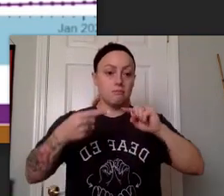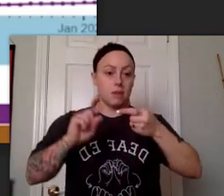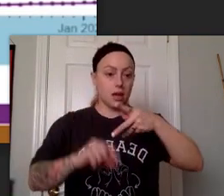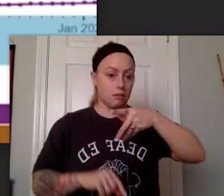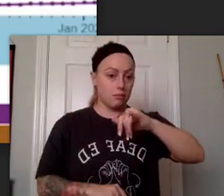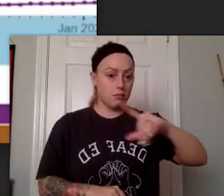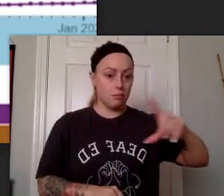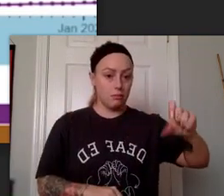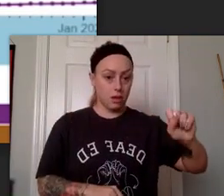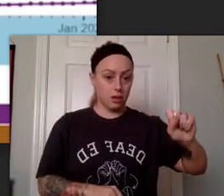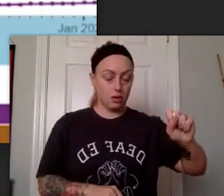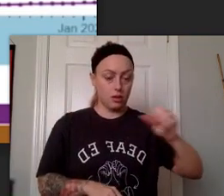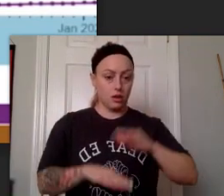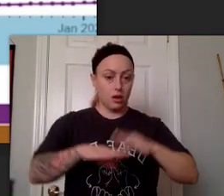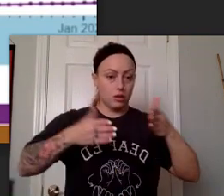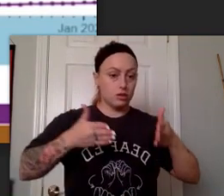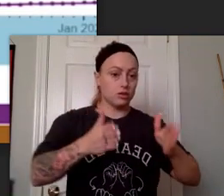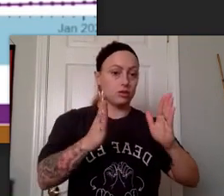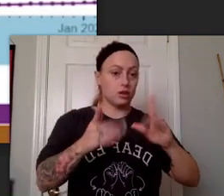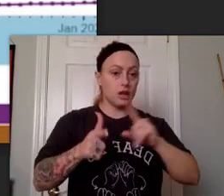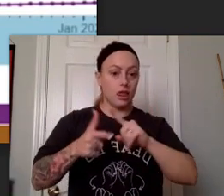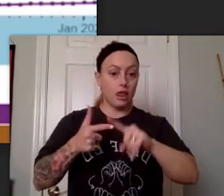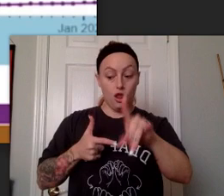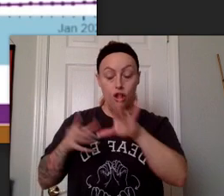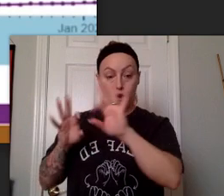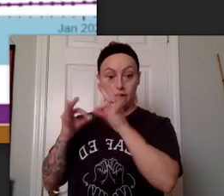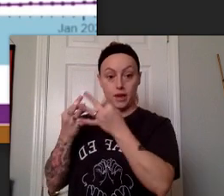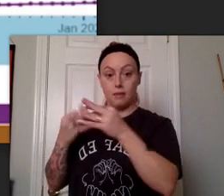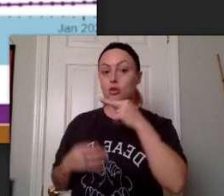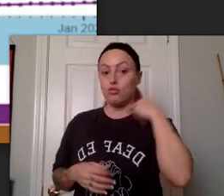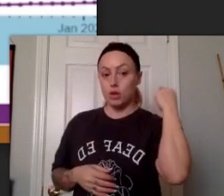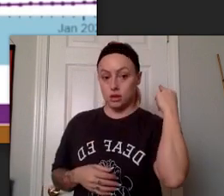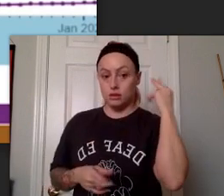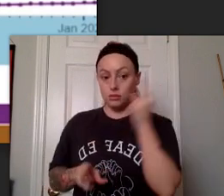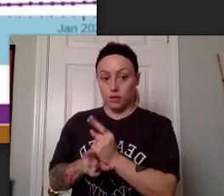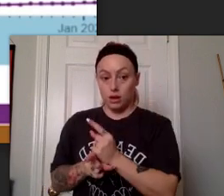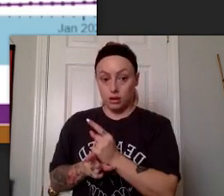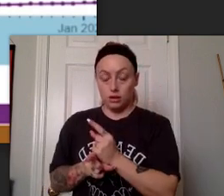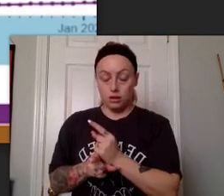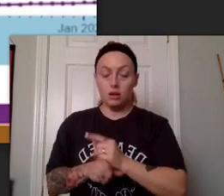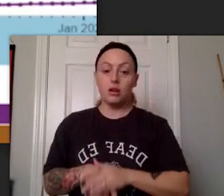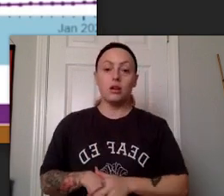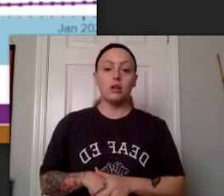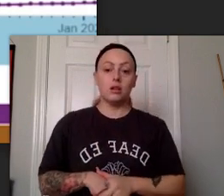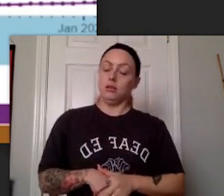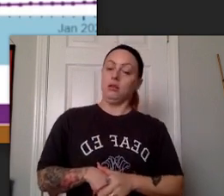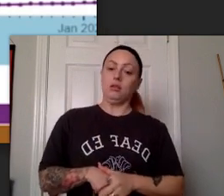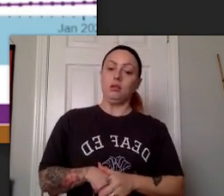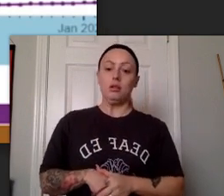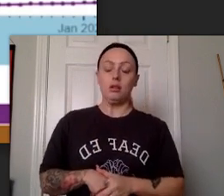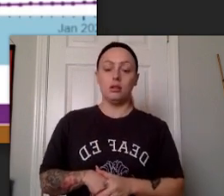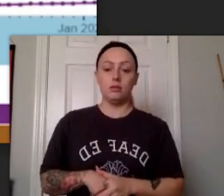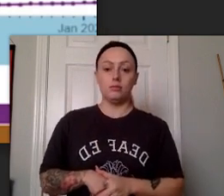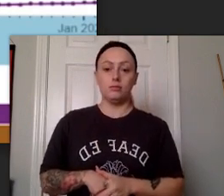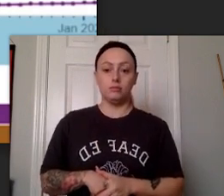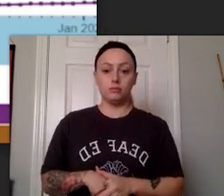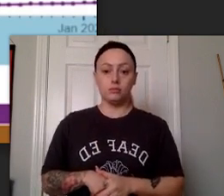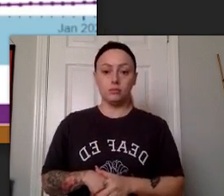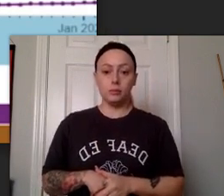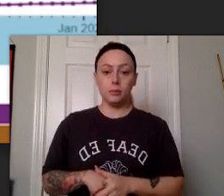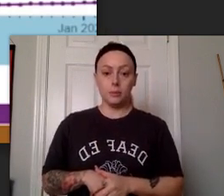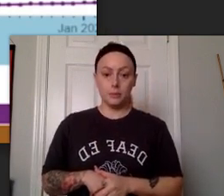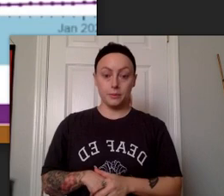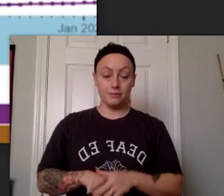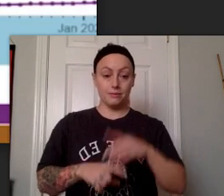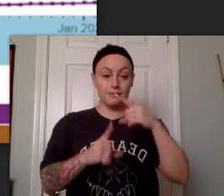street and then for their families to be at risk. Additionally, while prescription drugs of all kinds